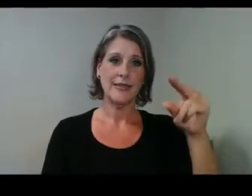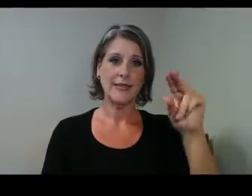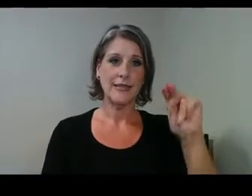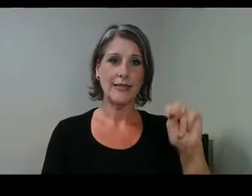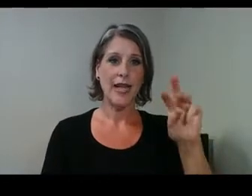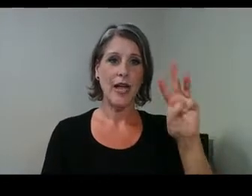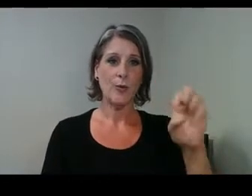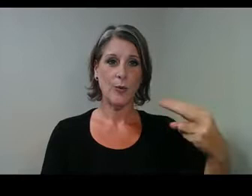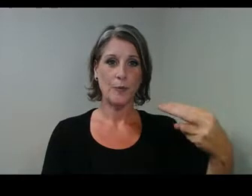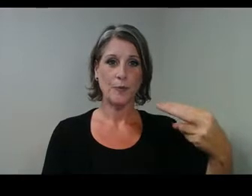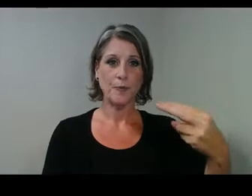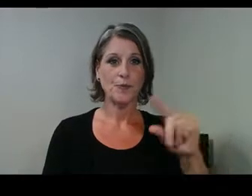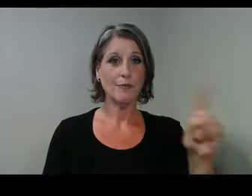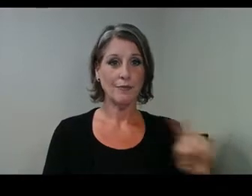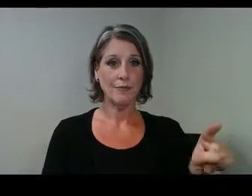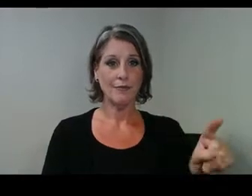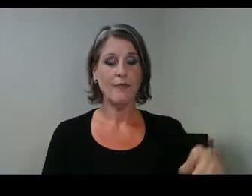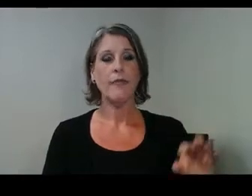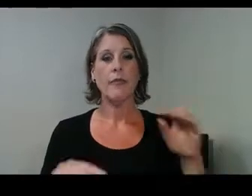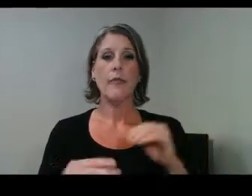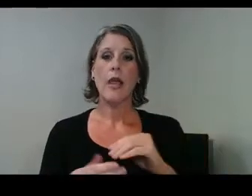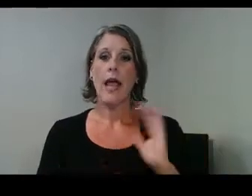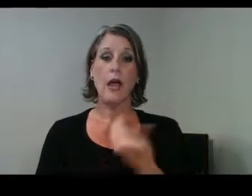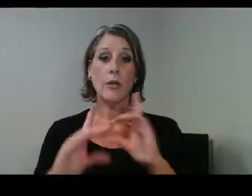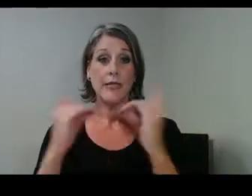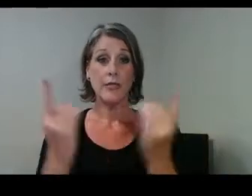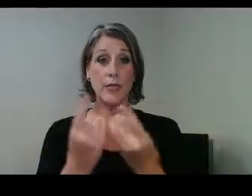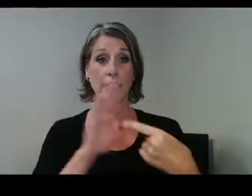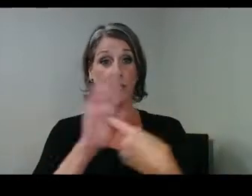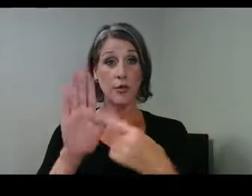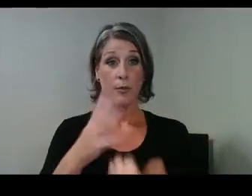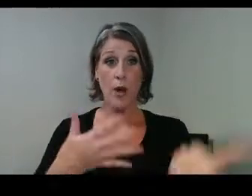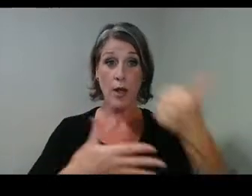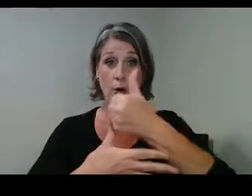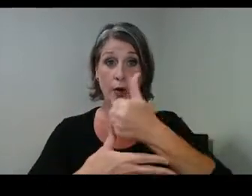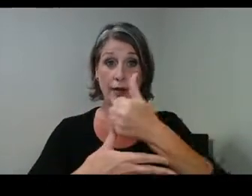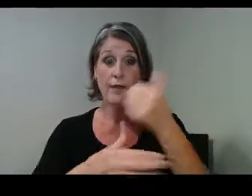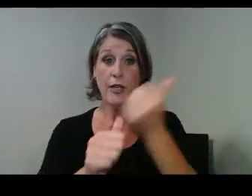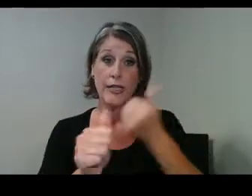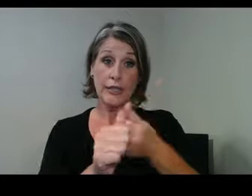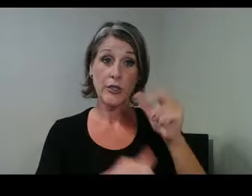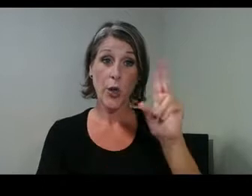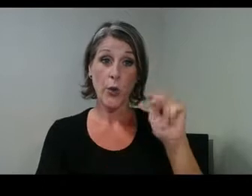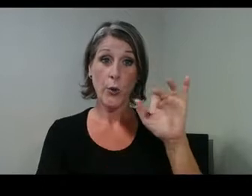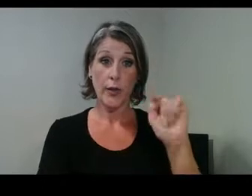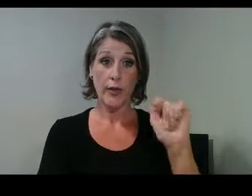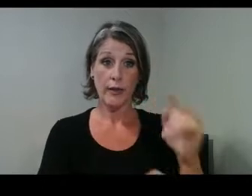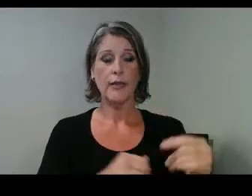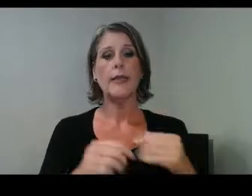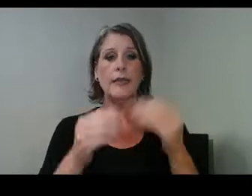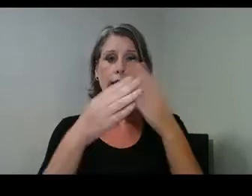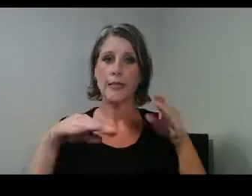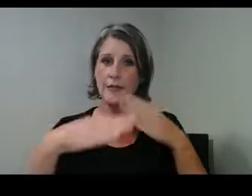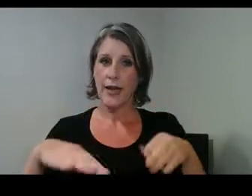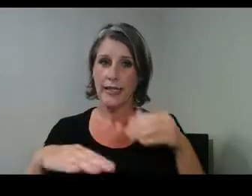The district has outlined the priority standards and units for the year, and you can see those listed here on the screen. They've broken